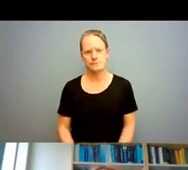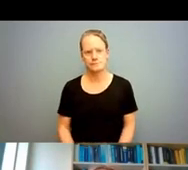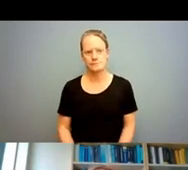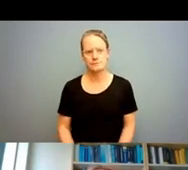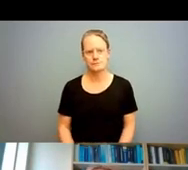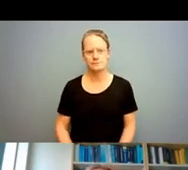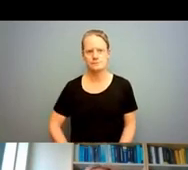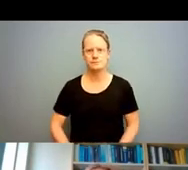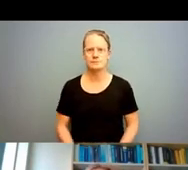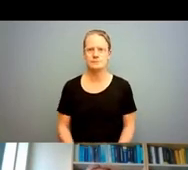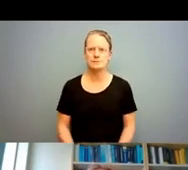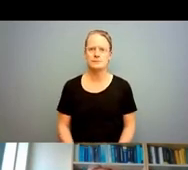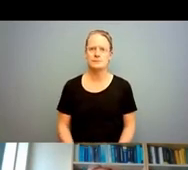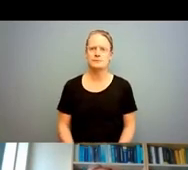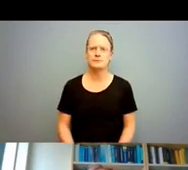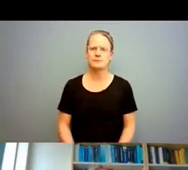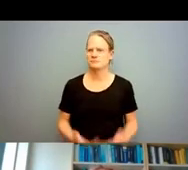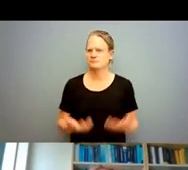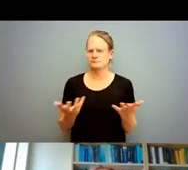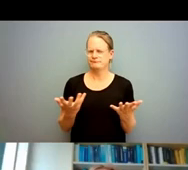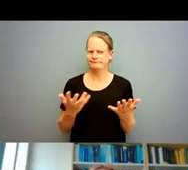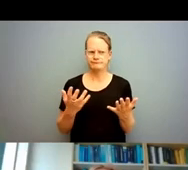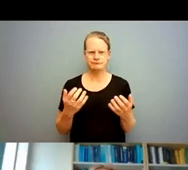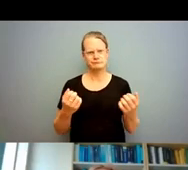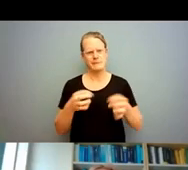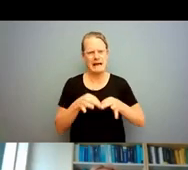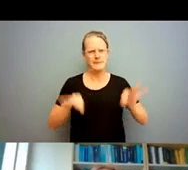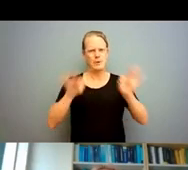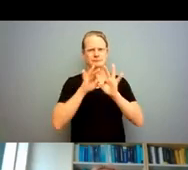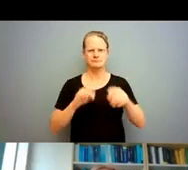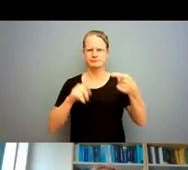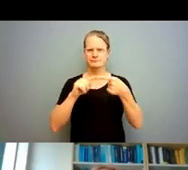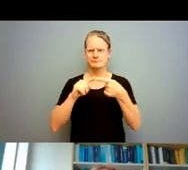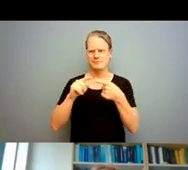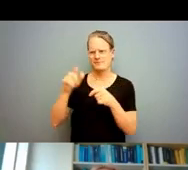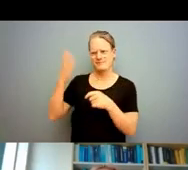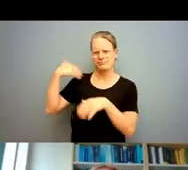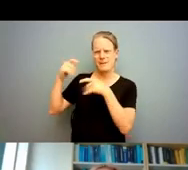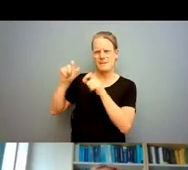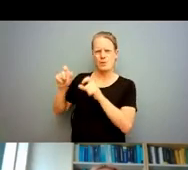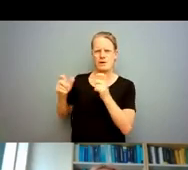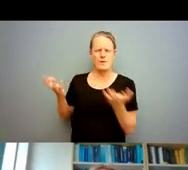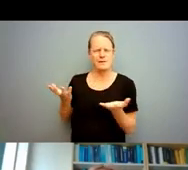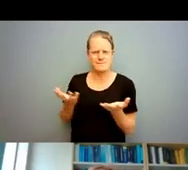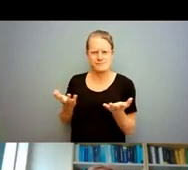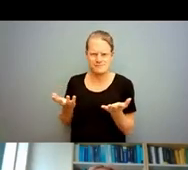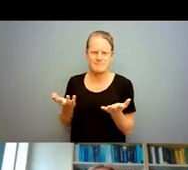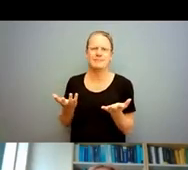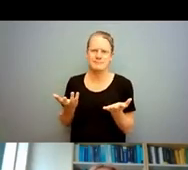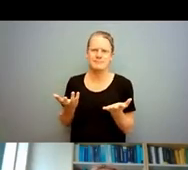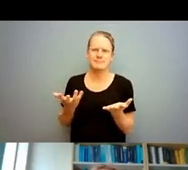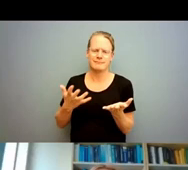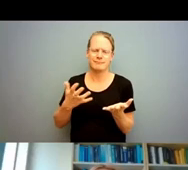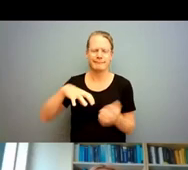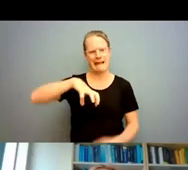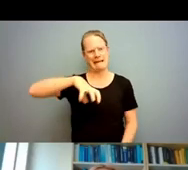most important when it comes to Indigenous peoples. It is the implementation on the national level and on the regional